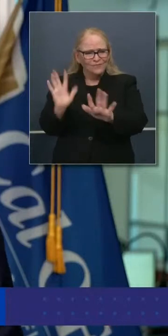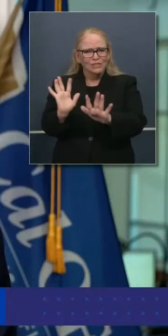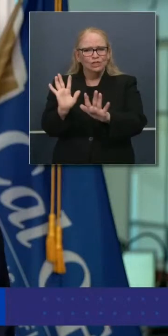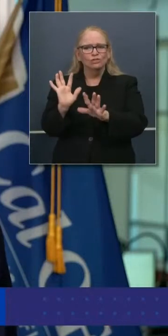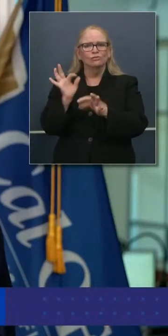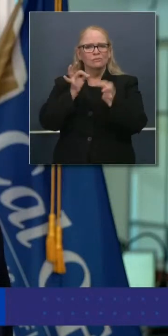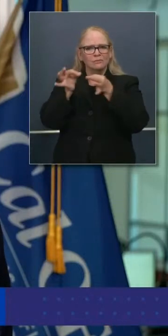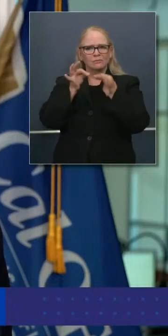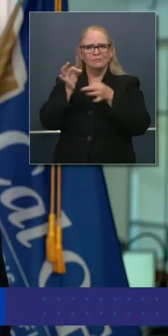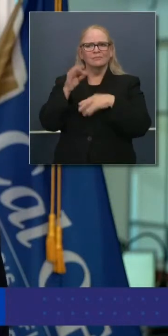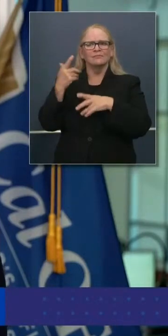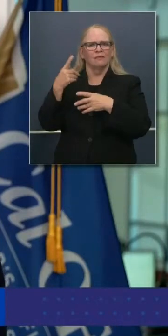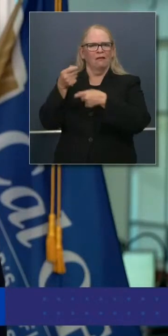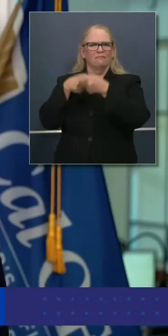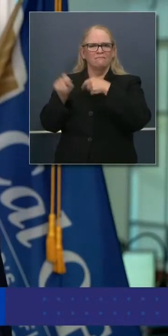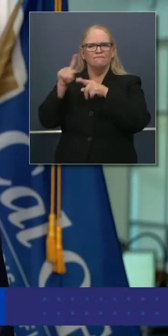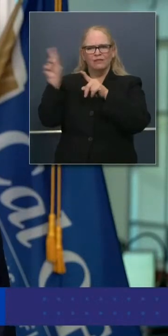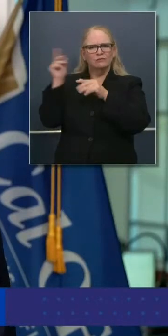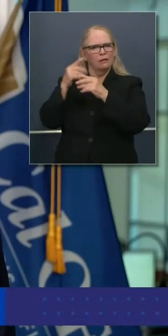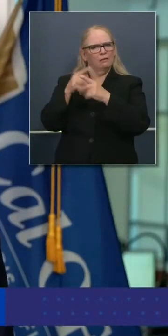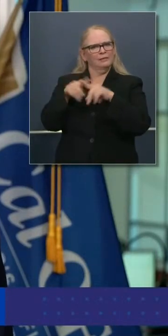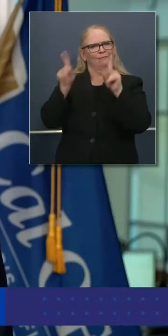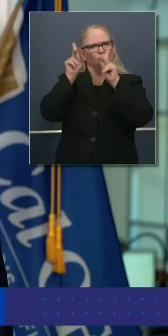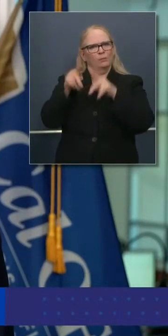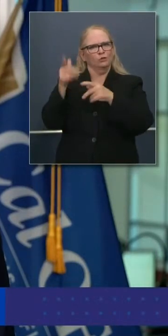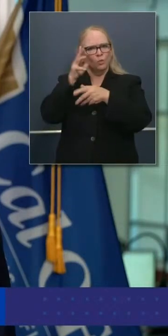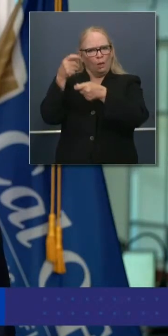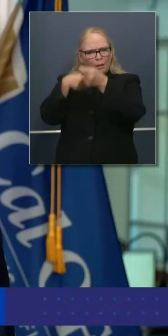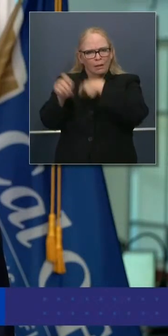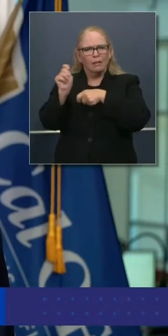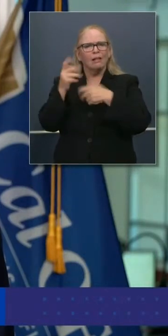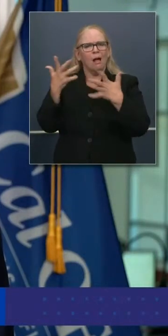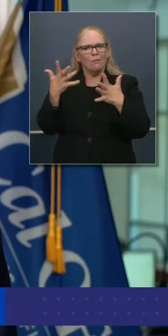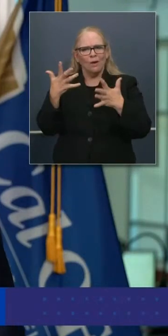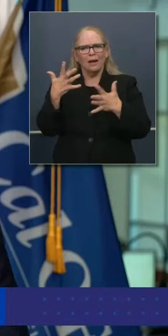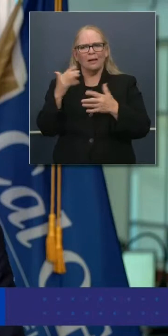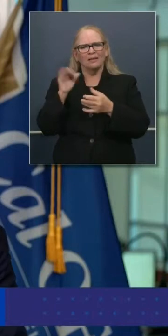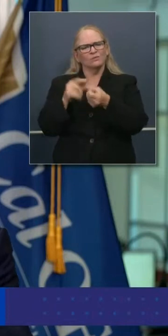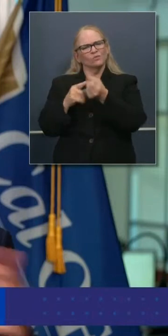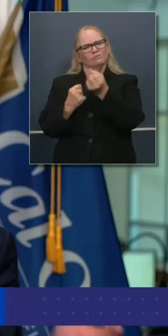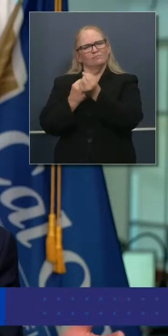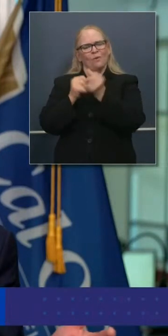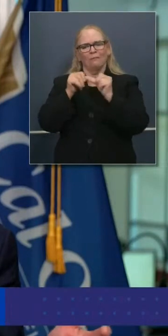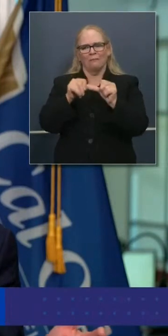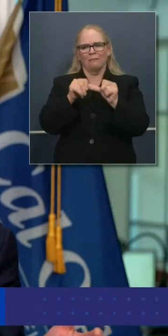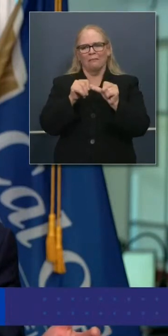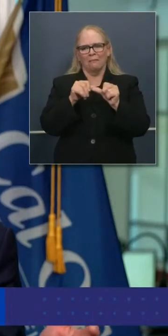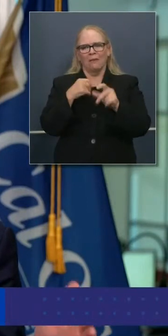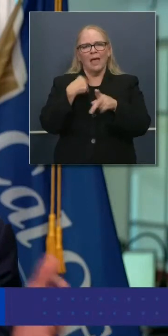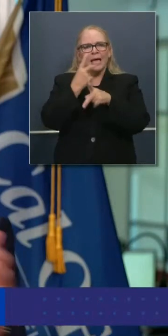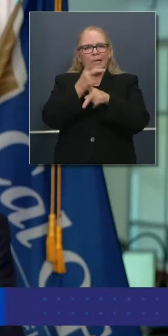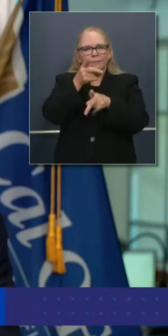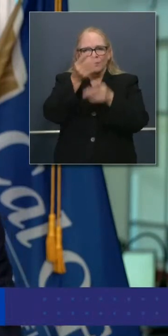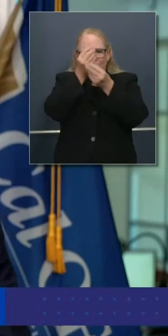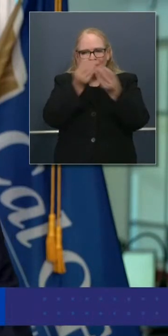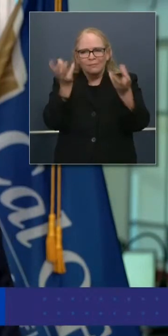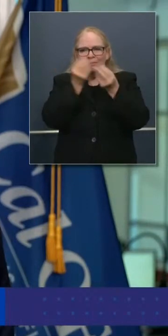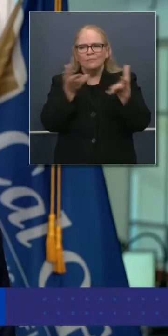answering your questions, reinforcing the fact that we are moving direction with some confidence, having cleared that backlog